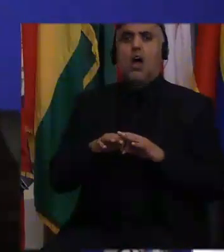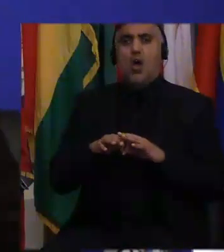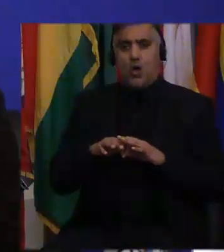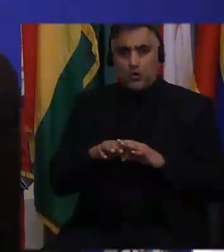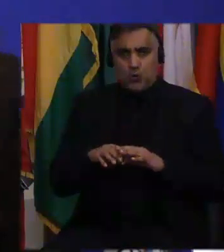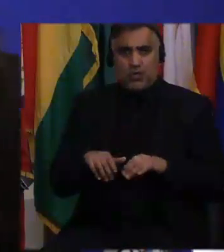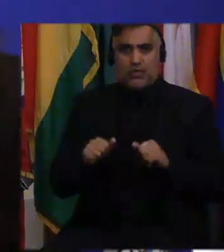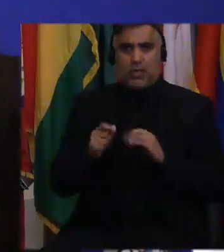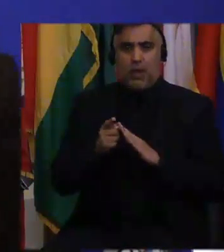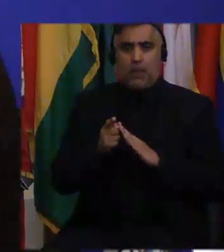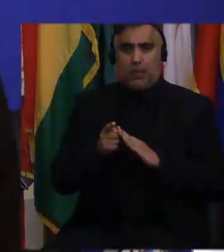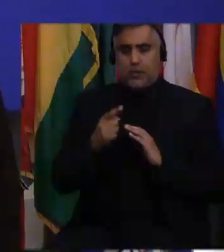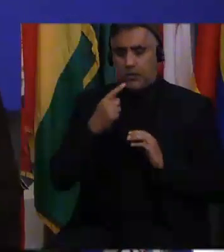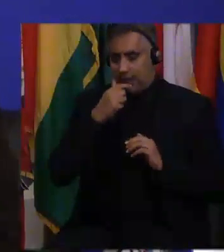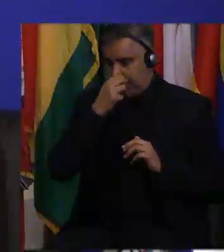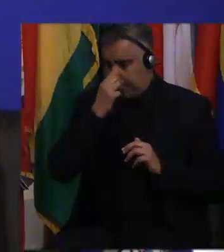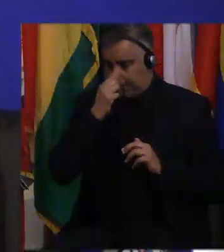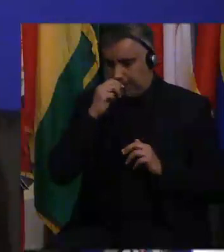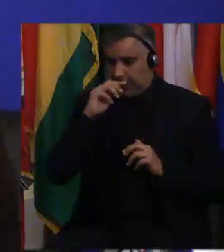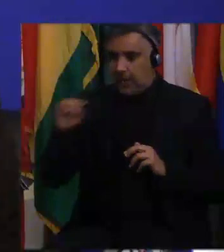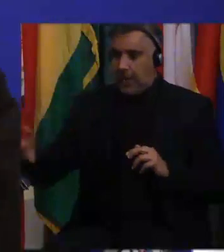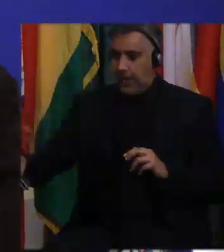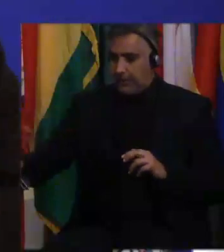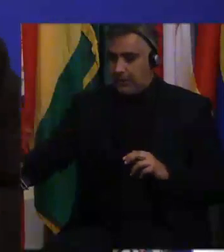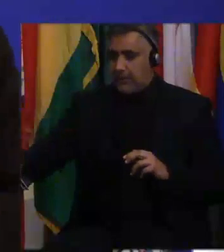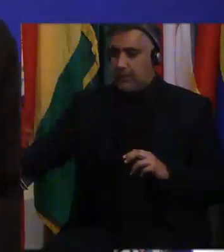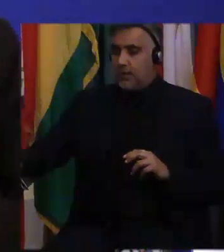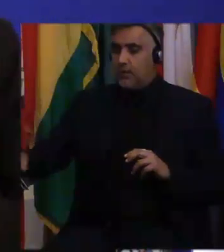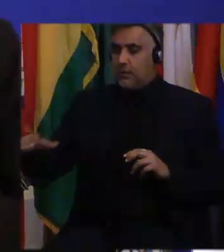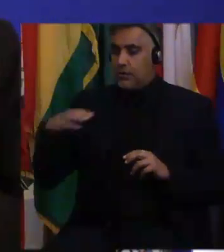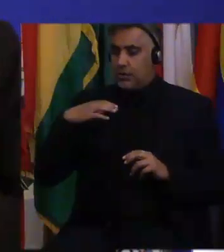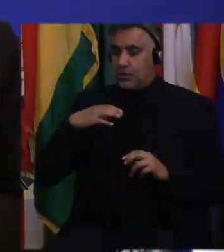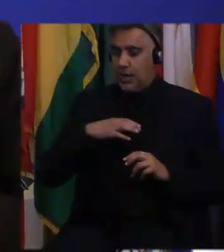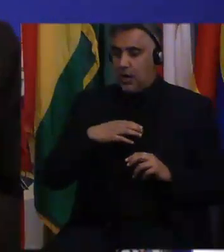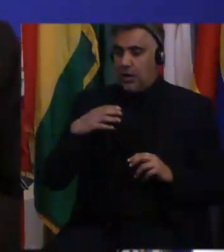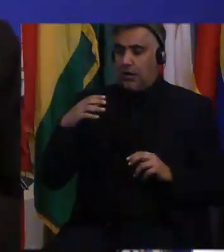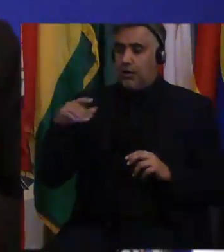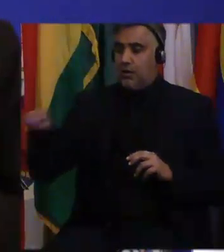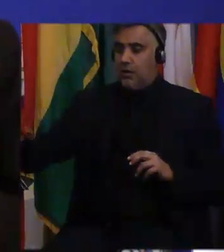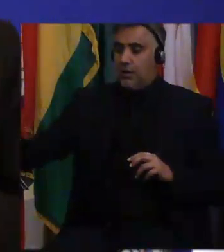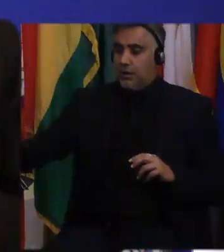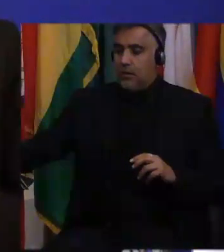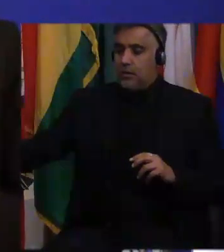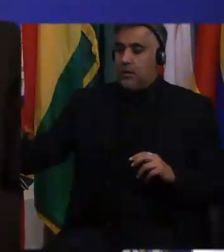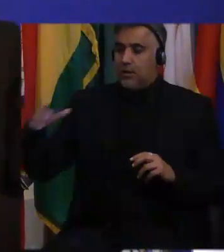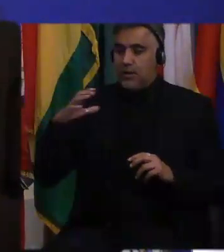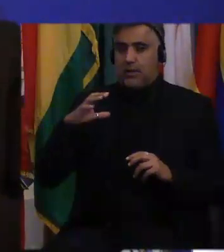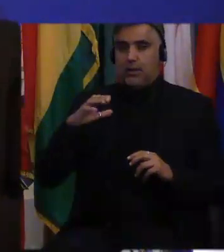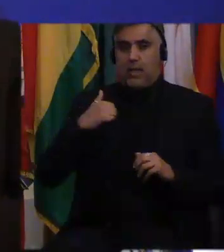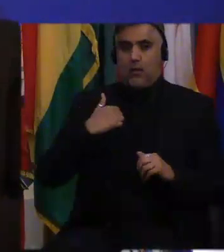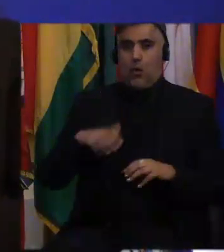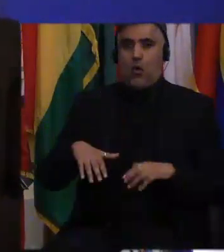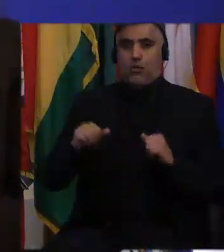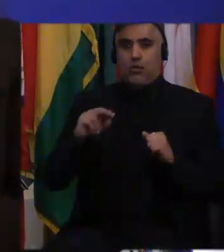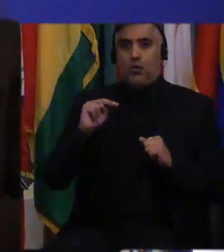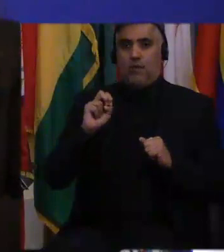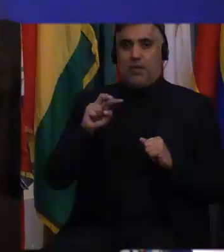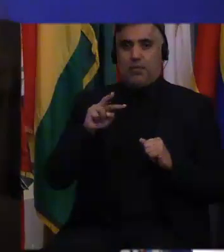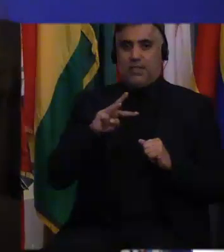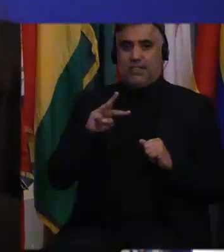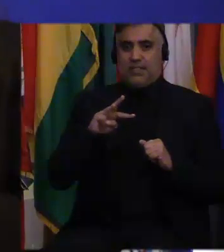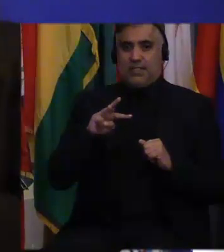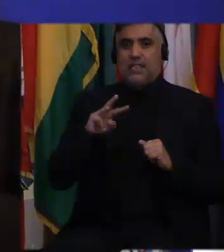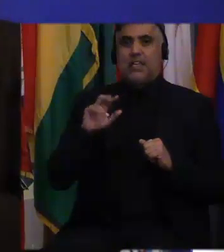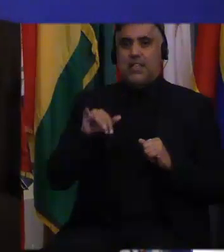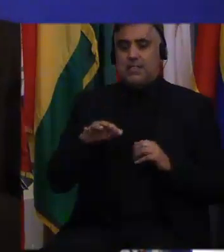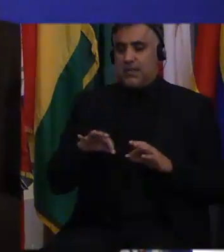also like to take a moment to say that as chair of the Permanent Council, Canada will be hosting an event on December 6th. December